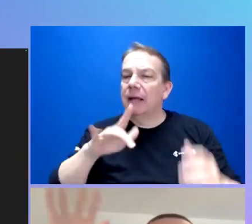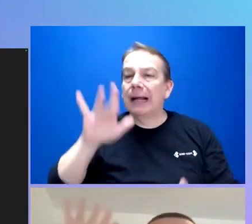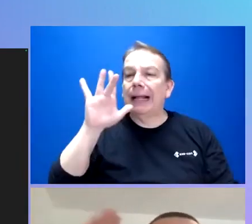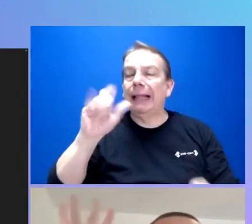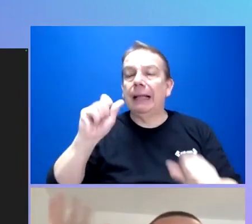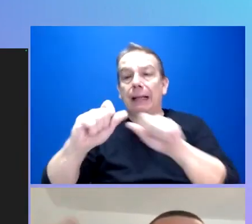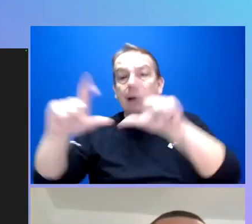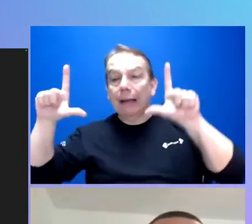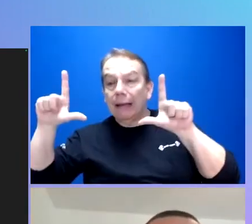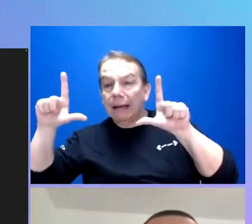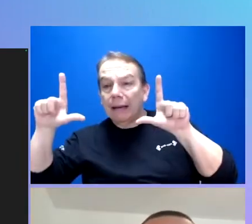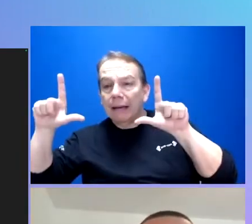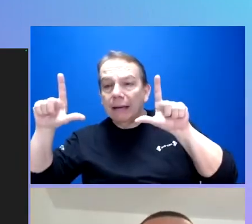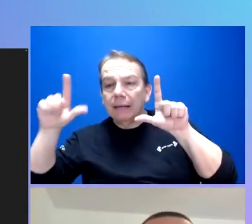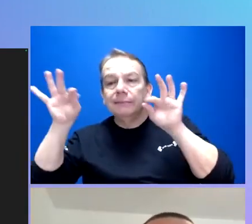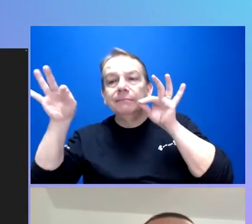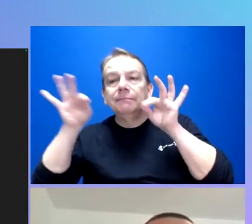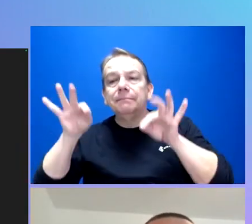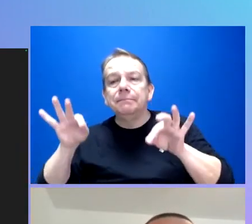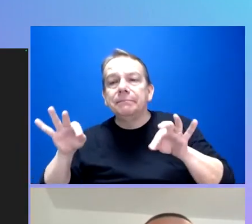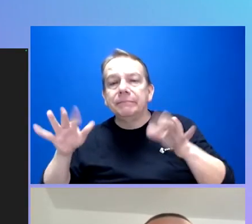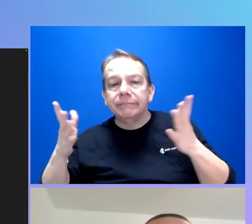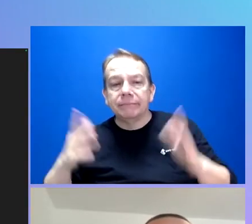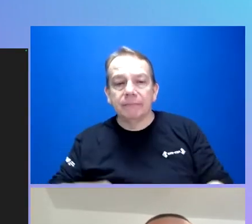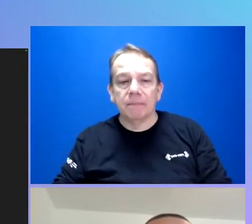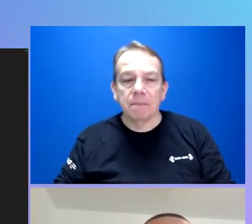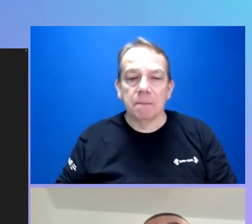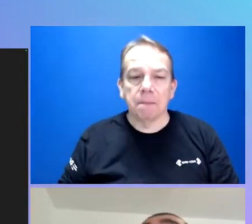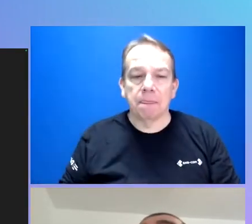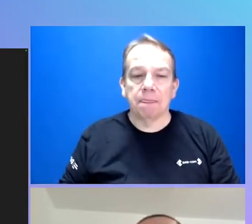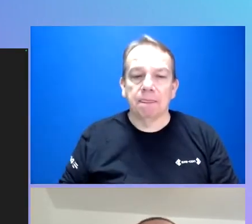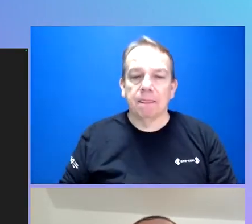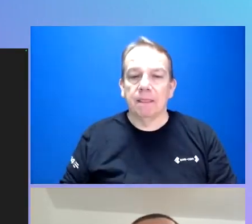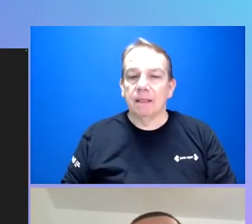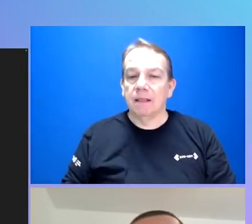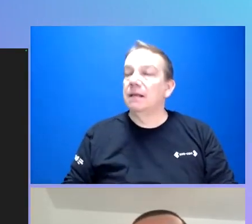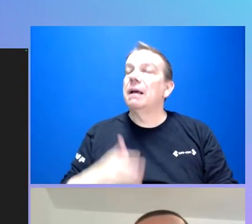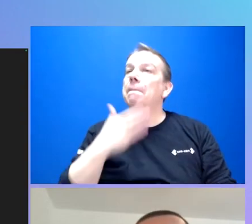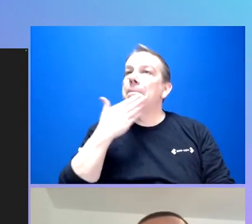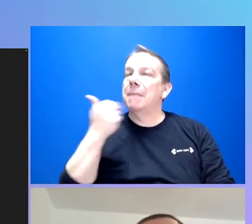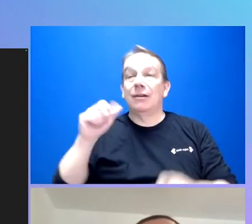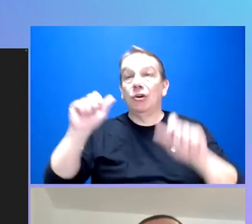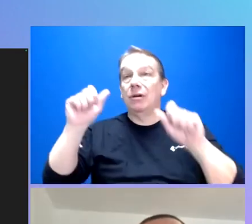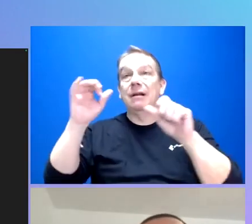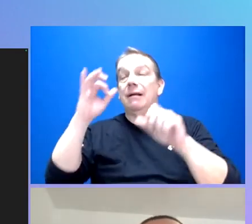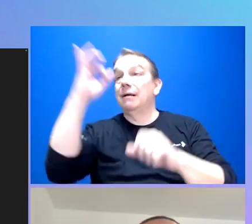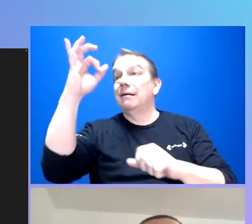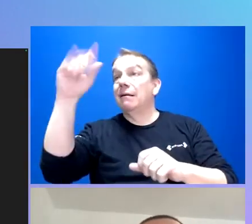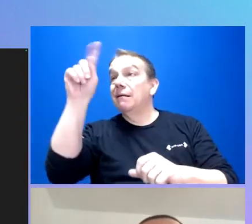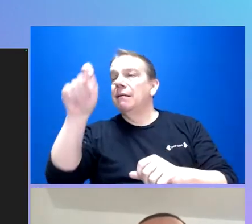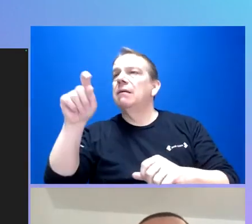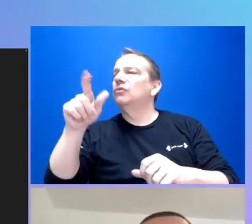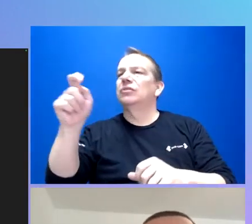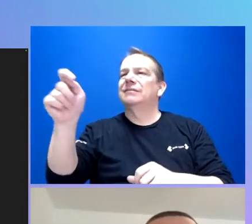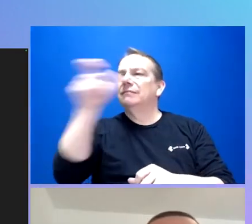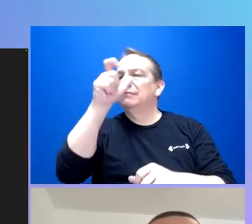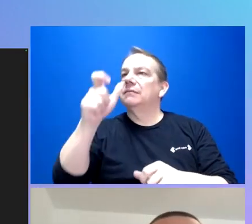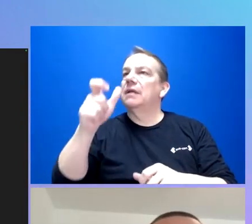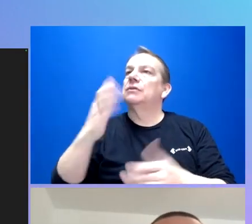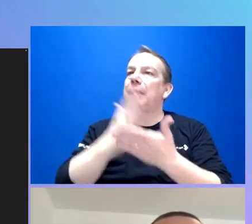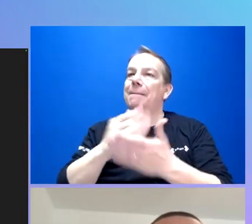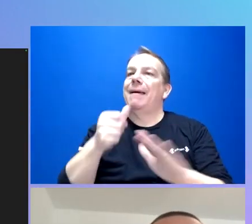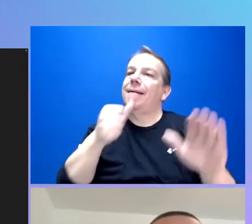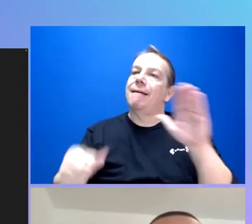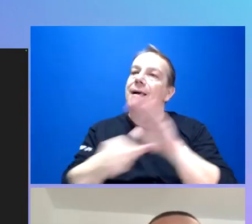circles, and you click on them, and then a pop-up thing appears. we're not hiding things, which is what that's doing, just unnecessarily hiding